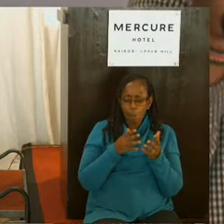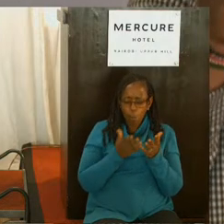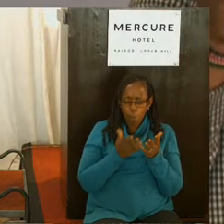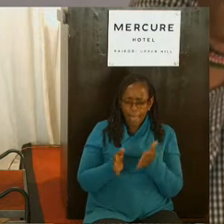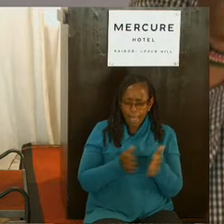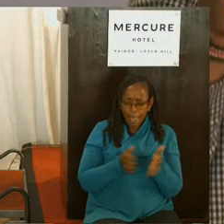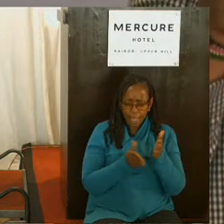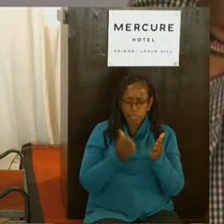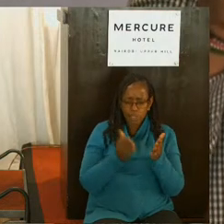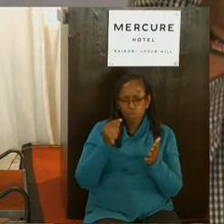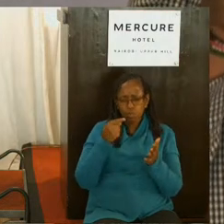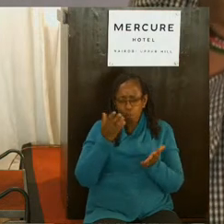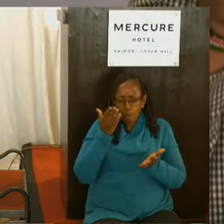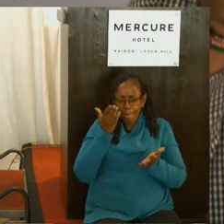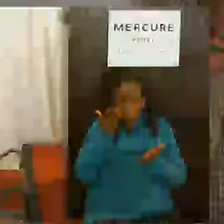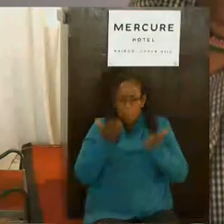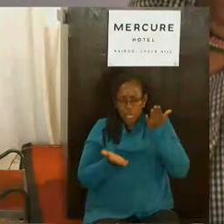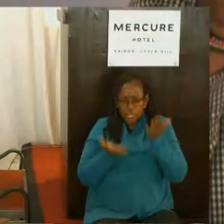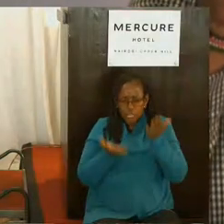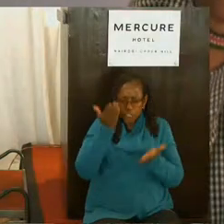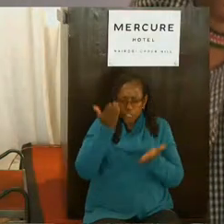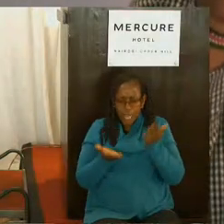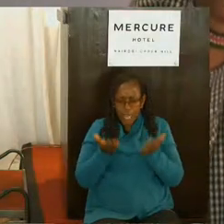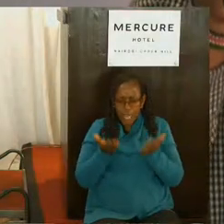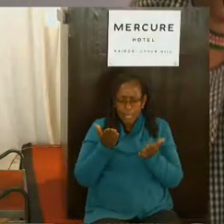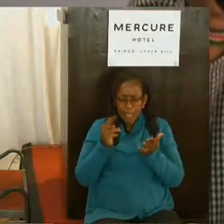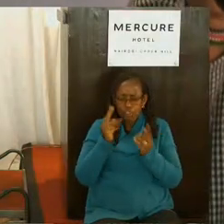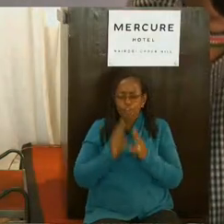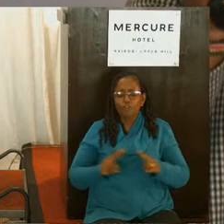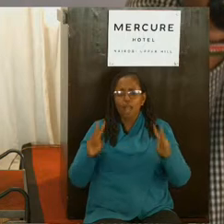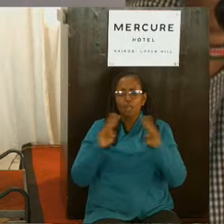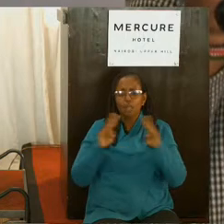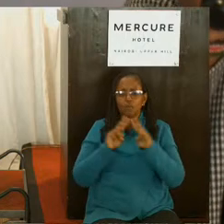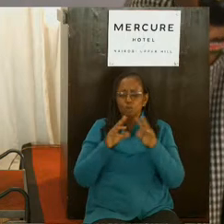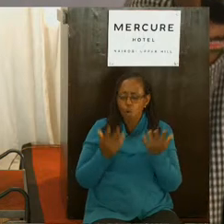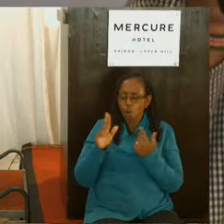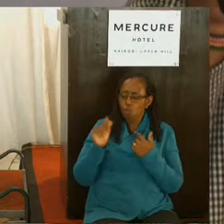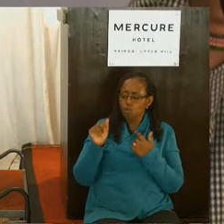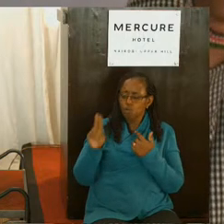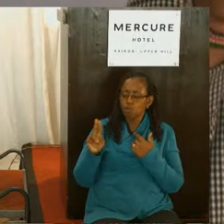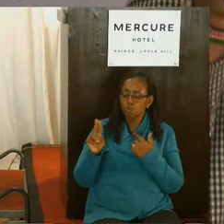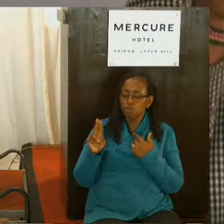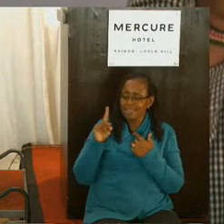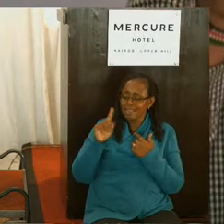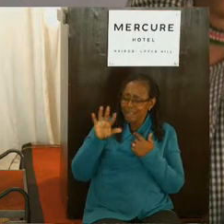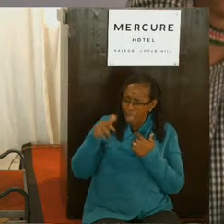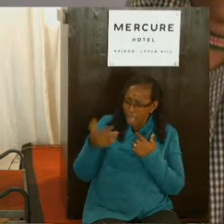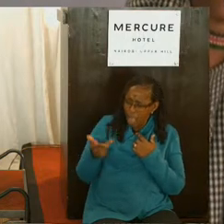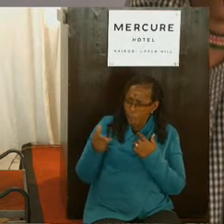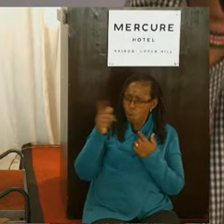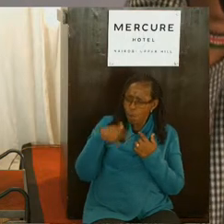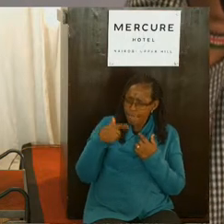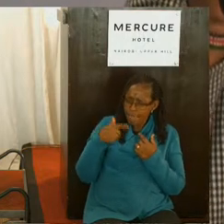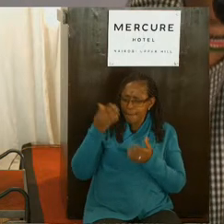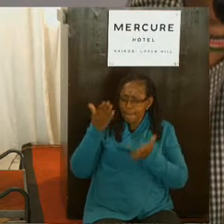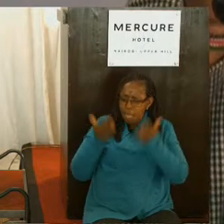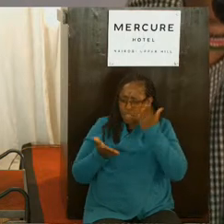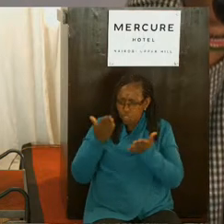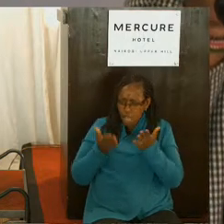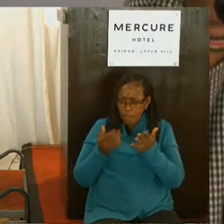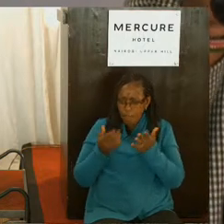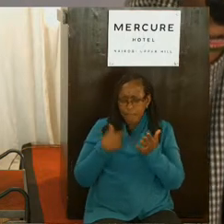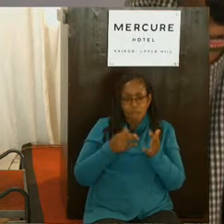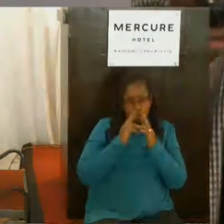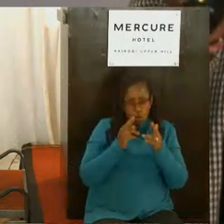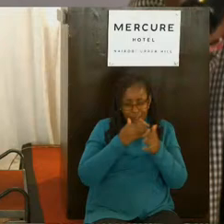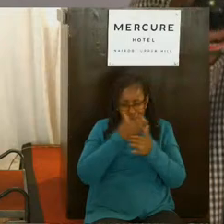of o2 is there a relative can we say this is how we measure utu so that in our reportage at the end of the year maybe we